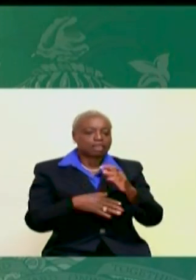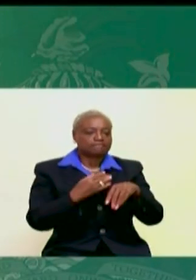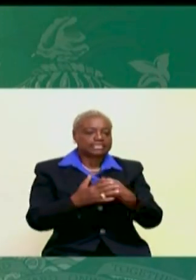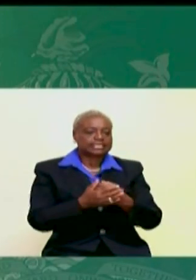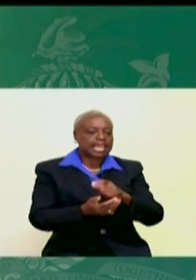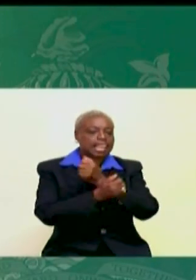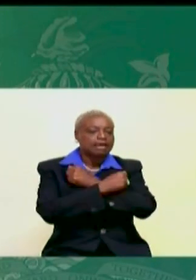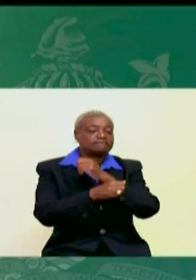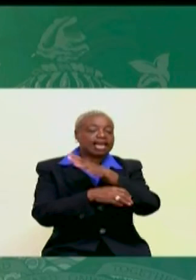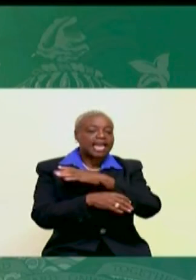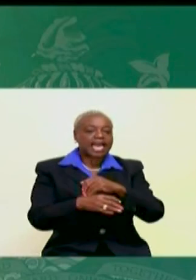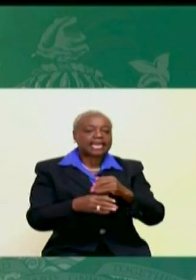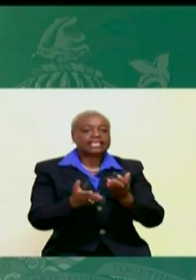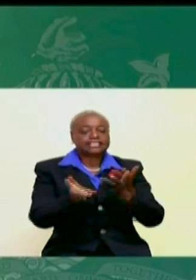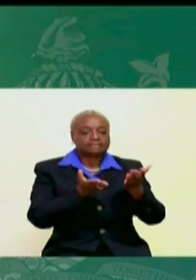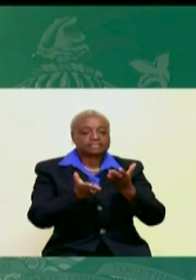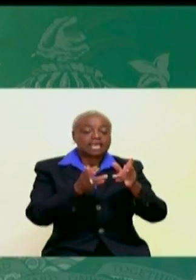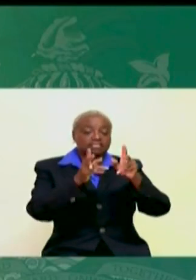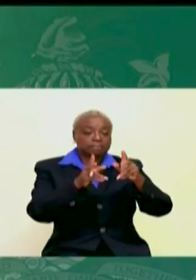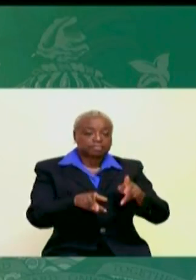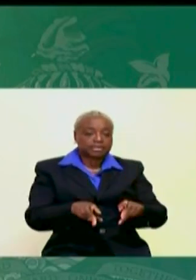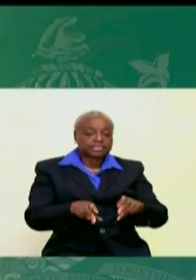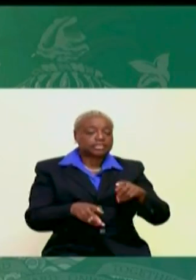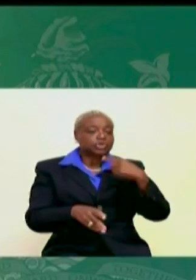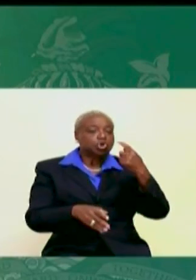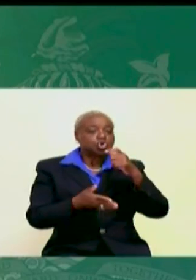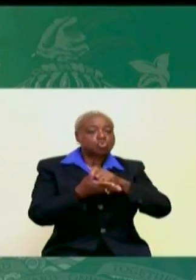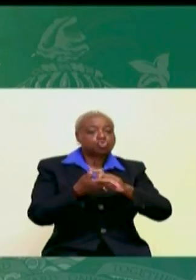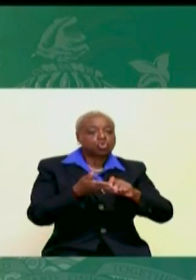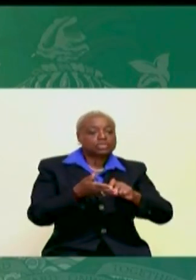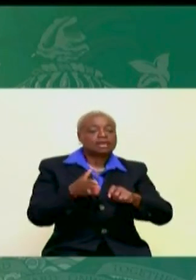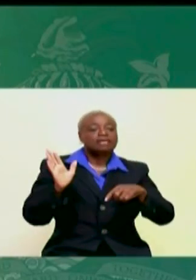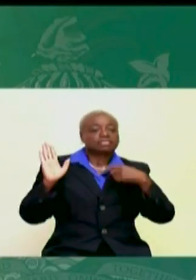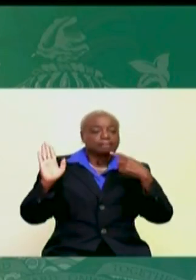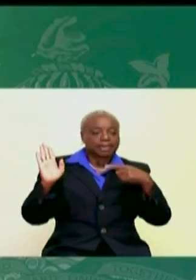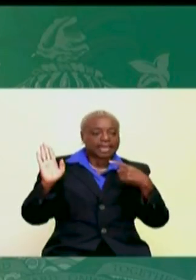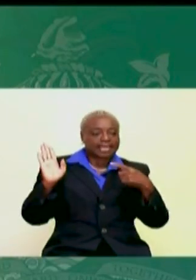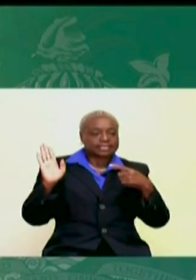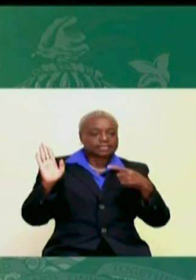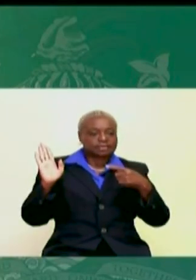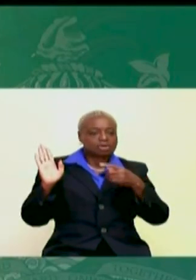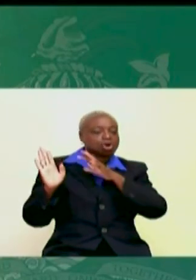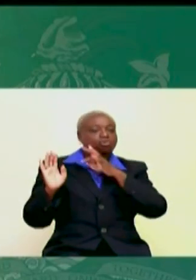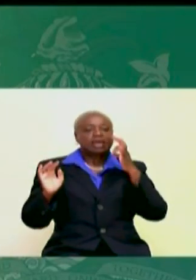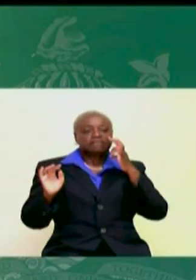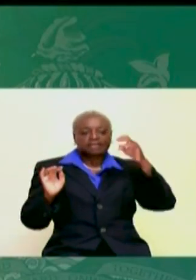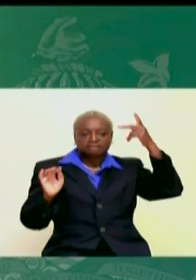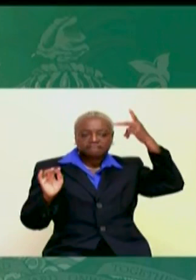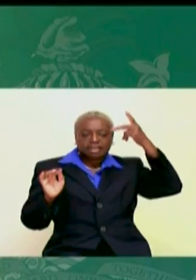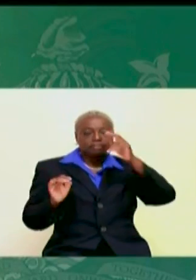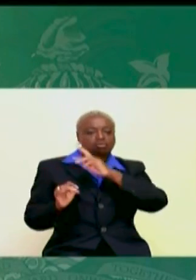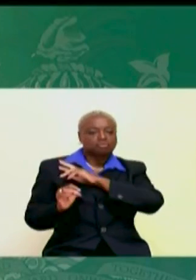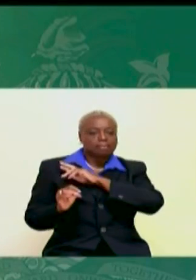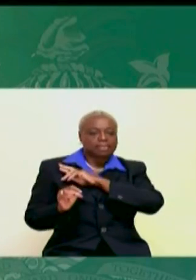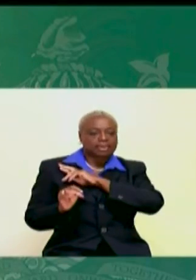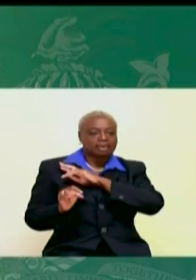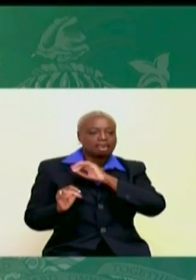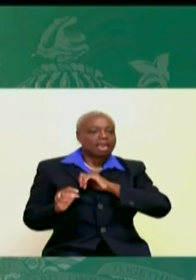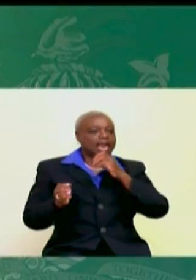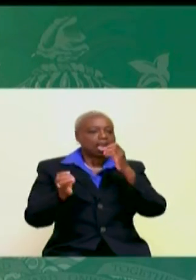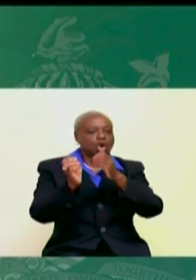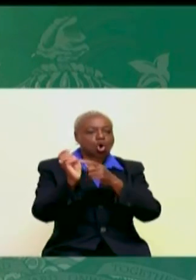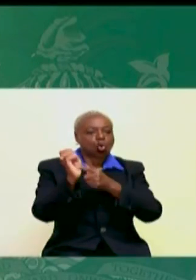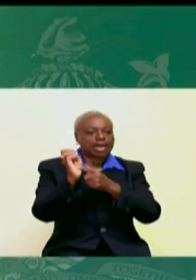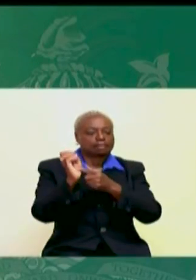person who wrote the National Pledge, Reverend Philip Ramming, I owe him so much. It's from a youngster, fifth